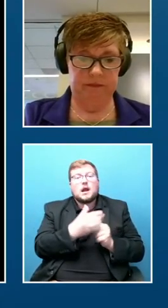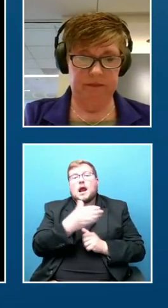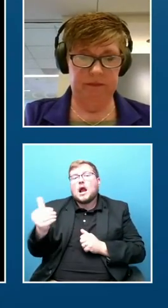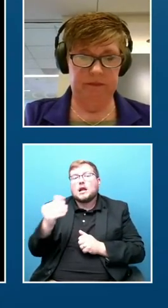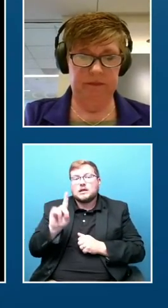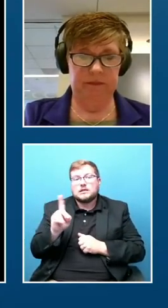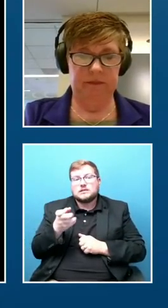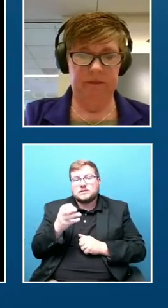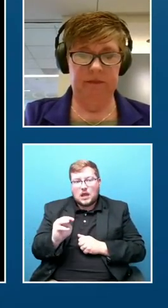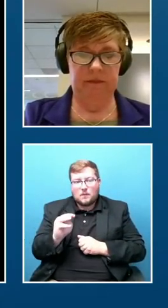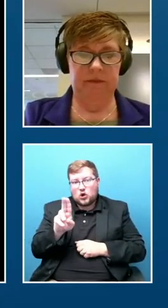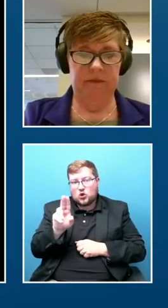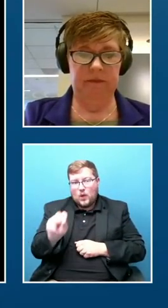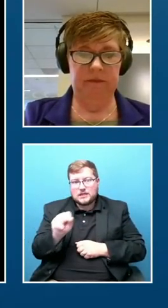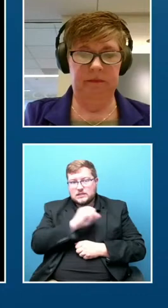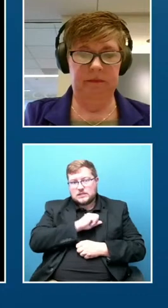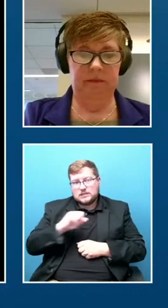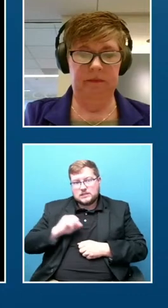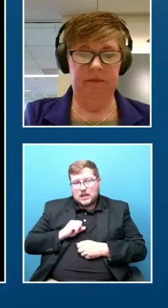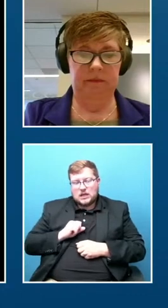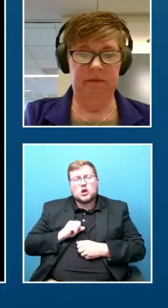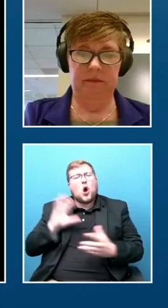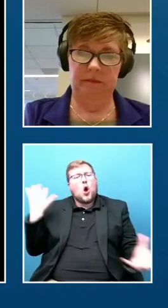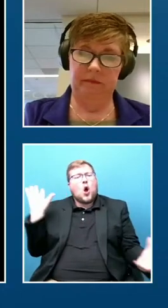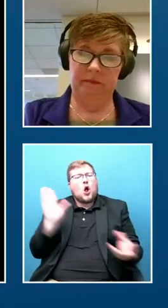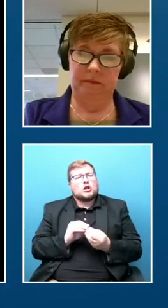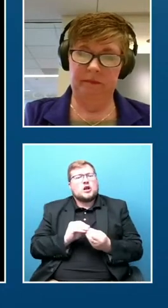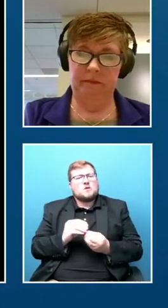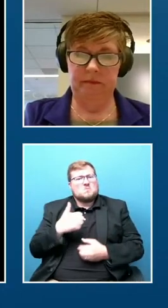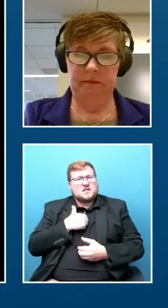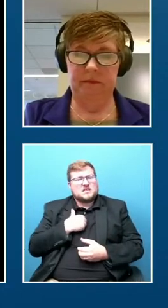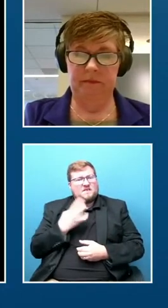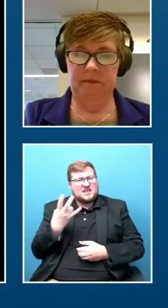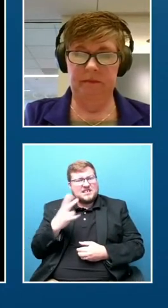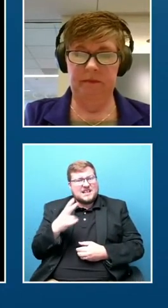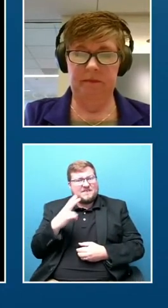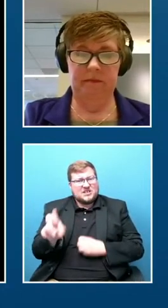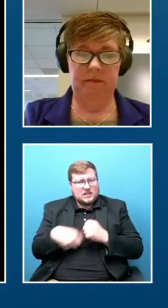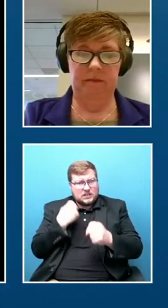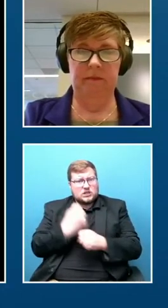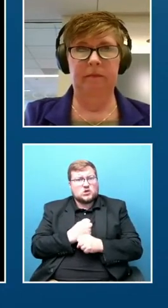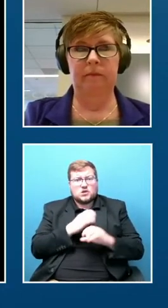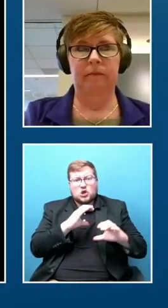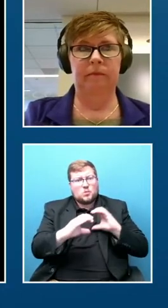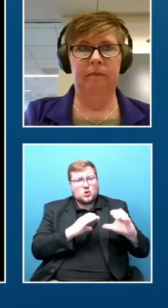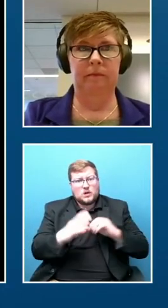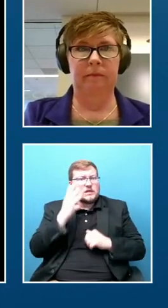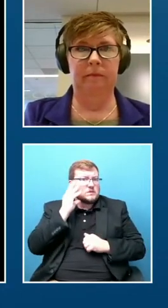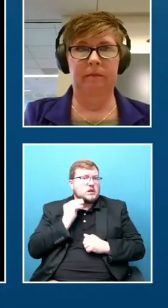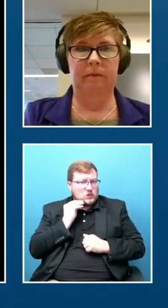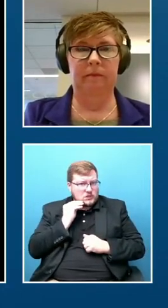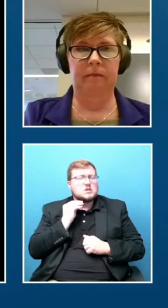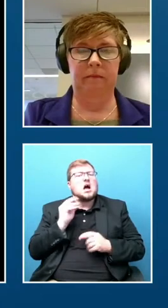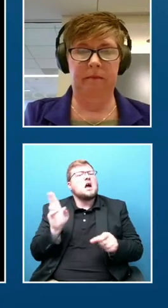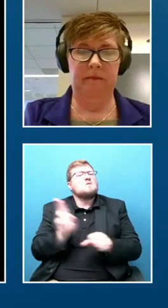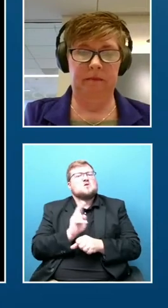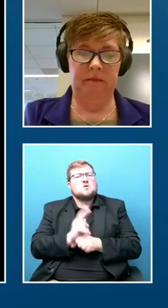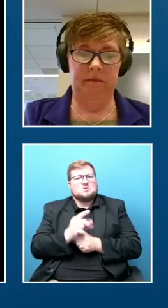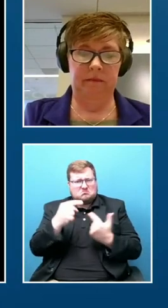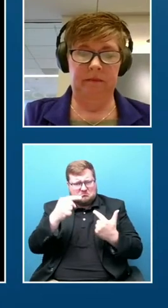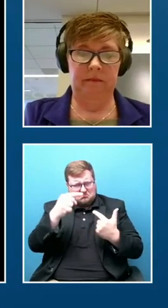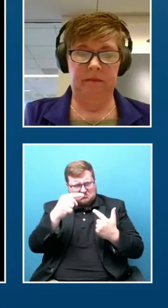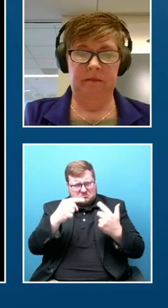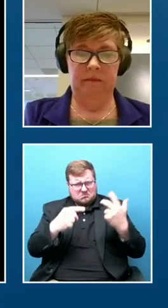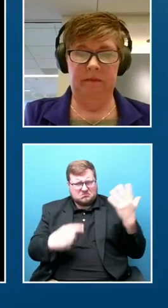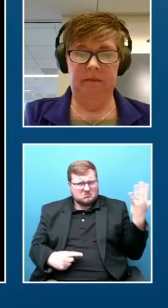campaign. I have in total about 17 years of communications experience. In that time, I've utilized a variety of different mass